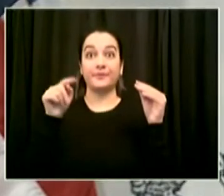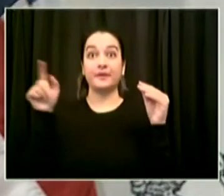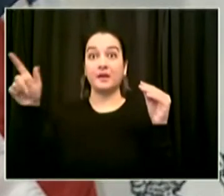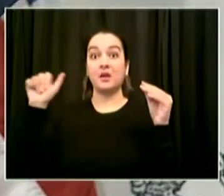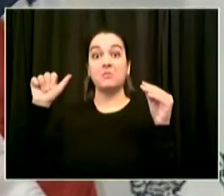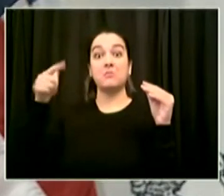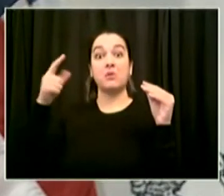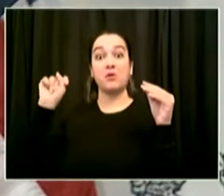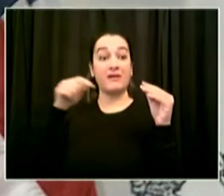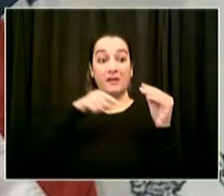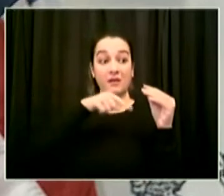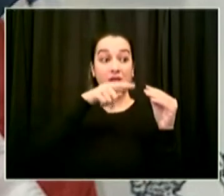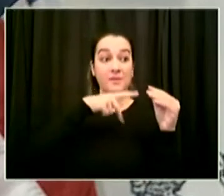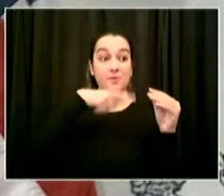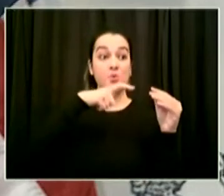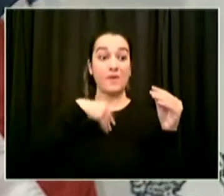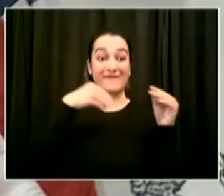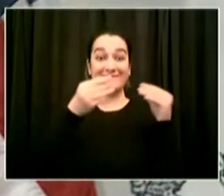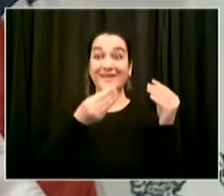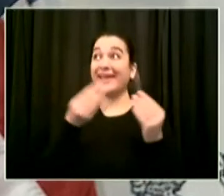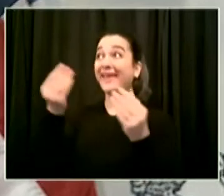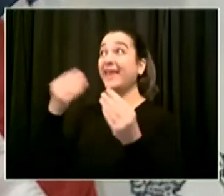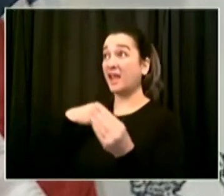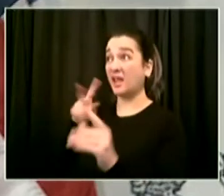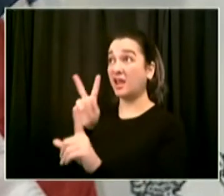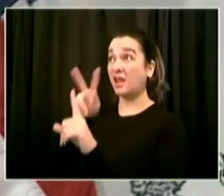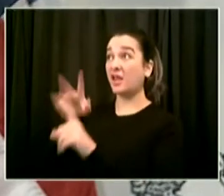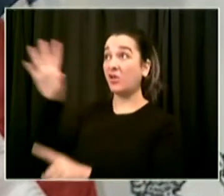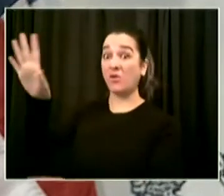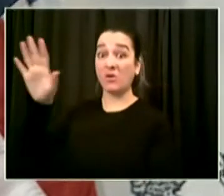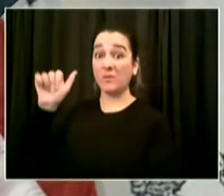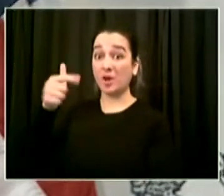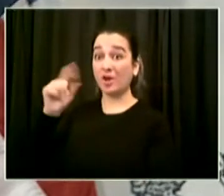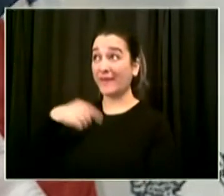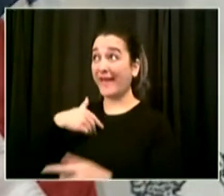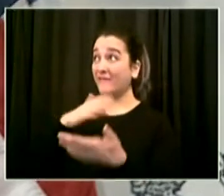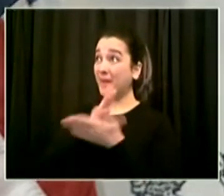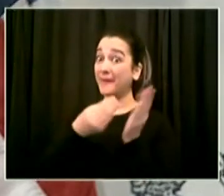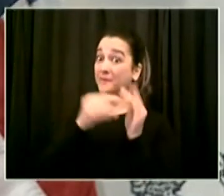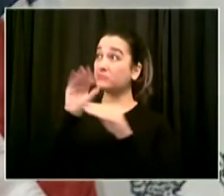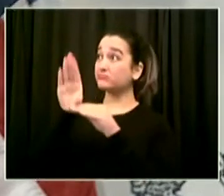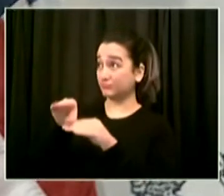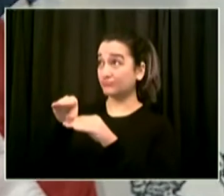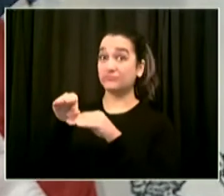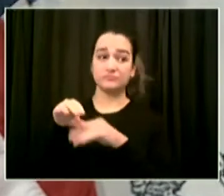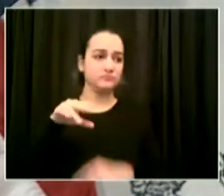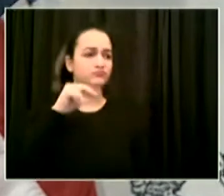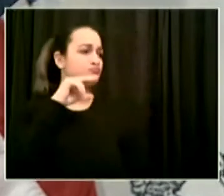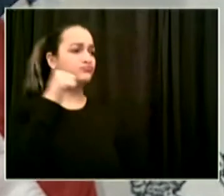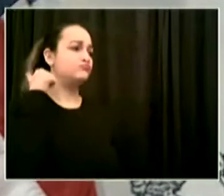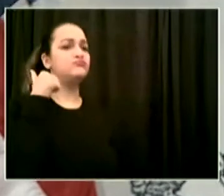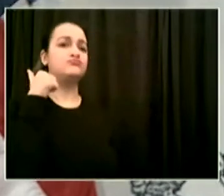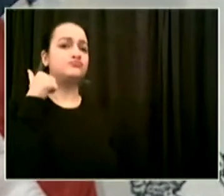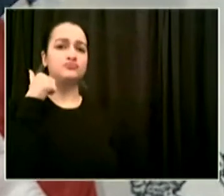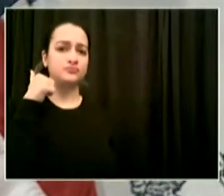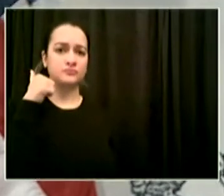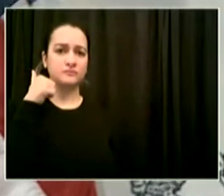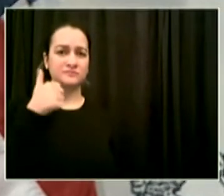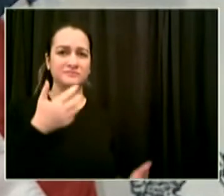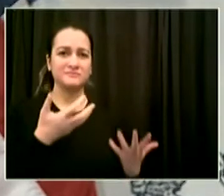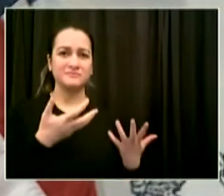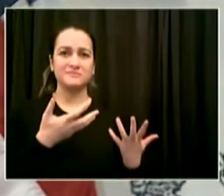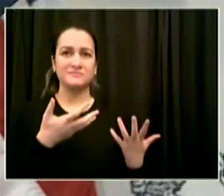I know the bigger solution in terms of making maximum housing available is